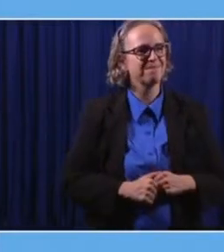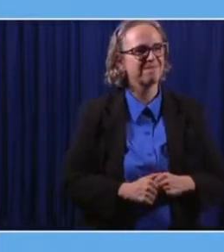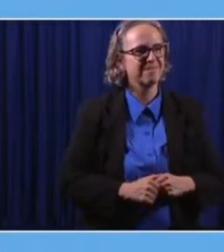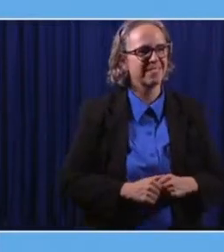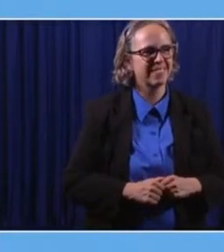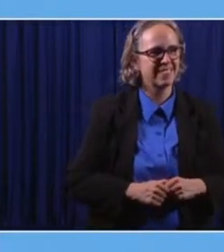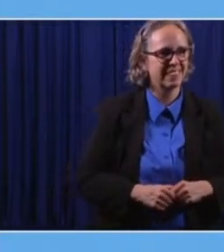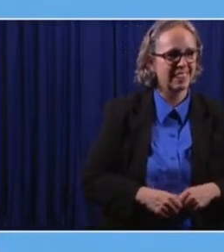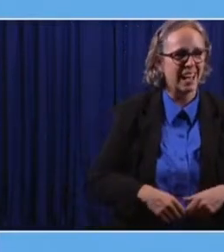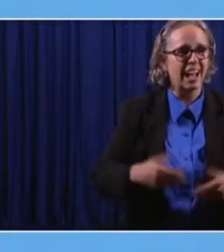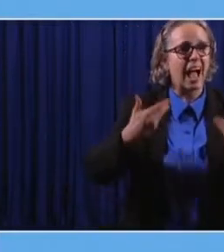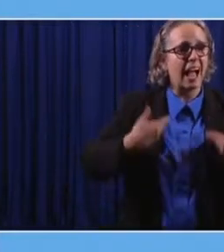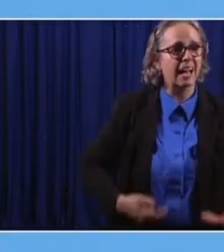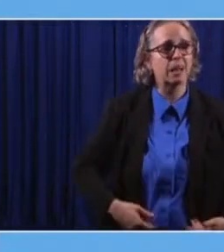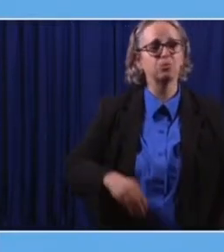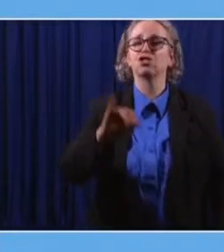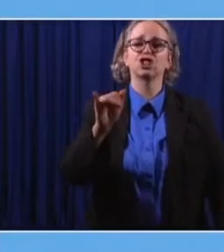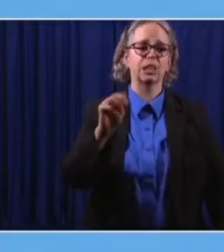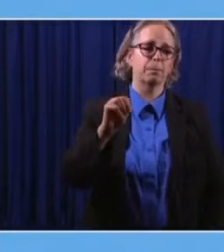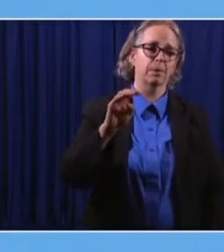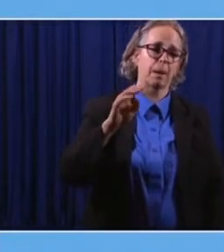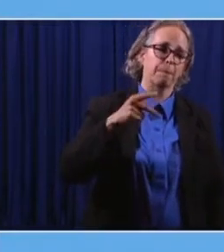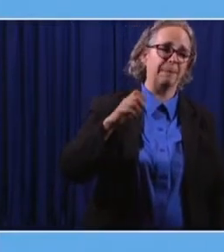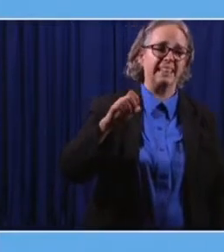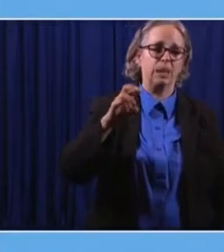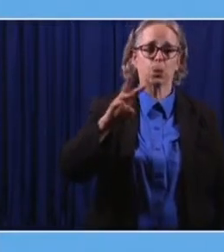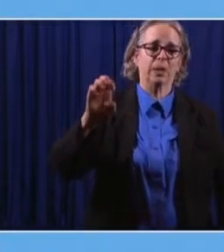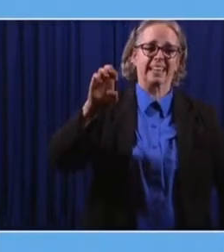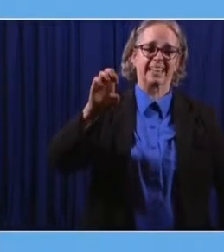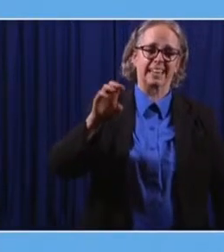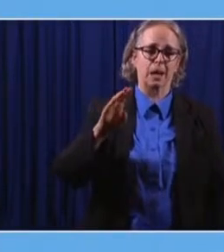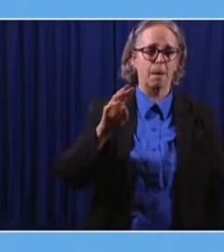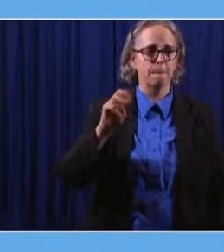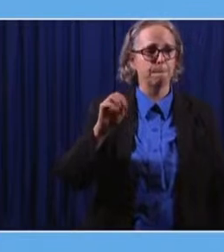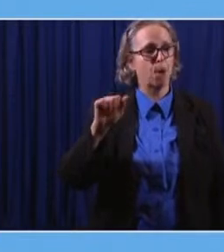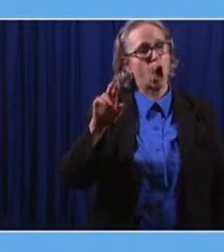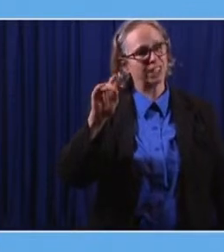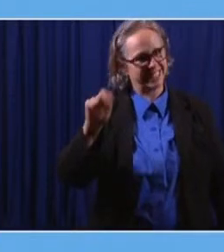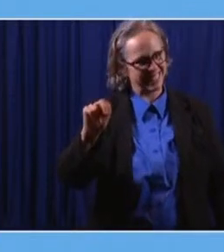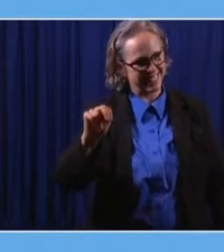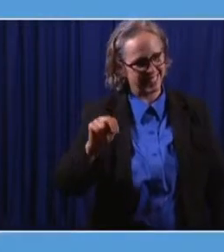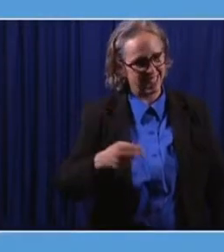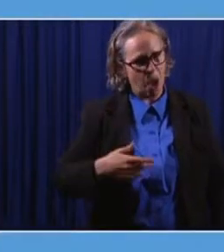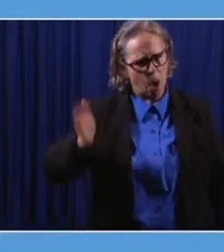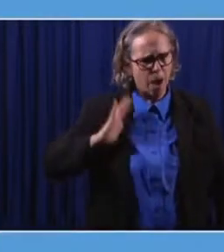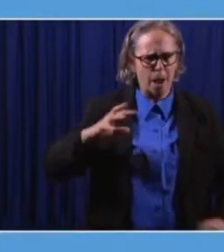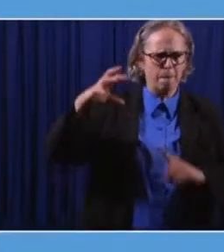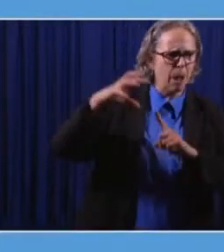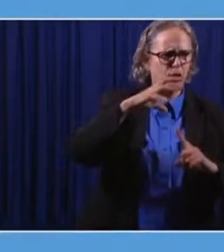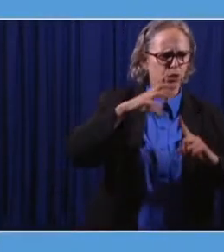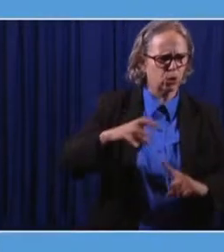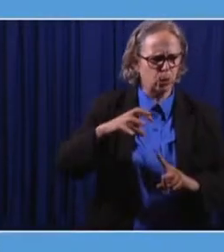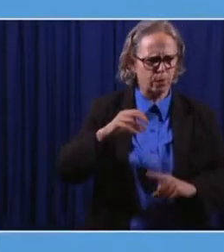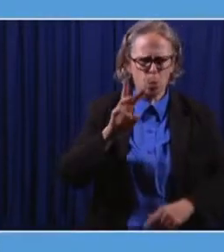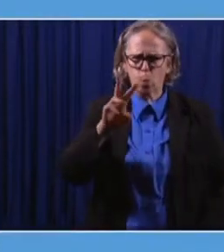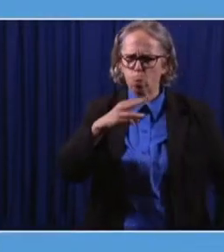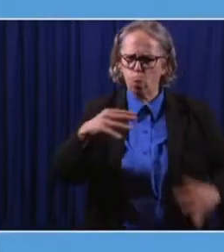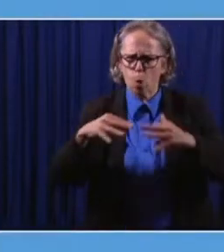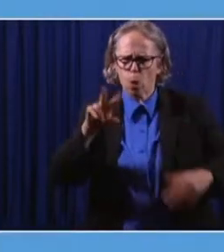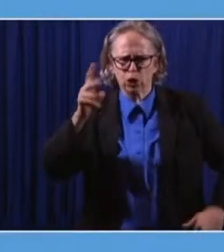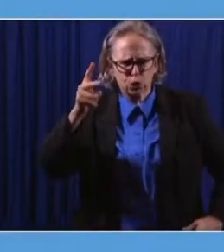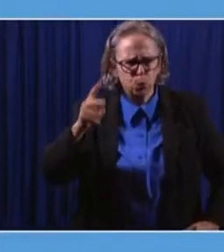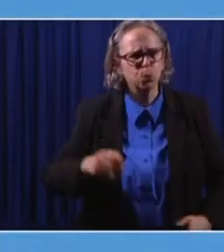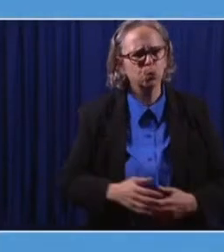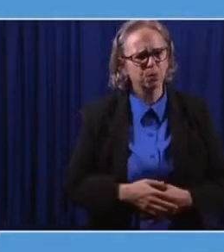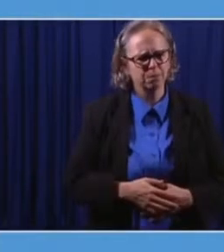I am Jim Pee Wee Martin, and I served as a paratrooper in World War II. As a World War II